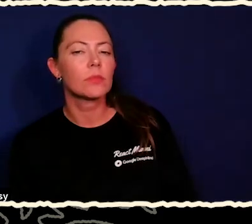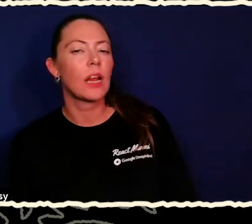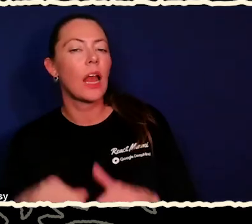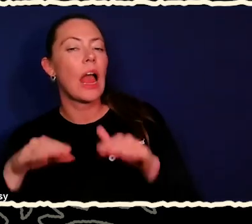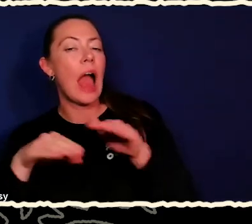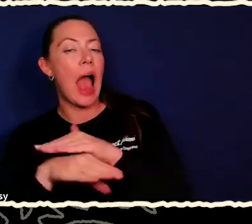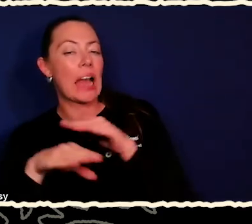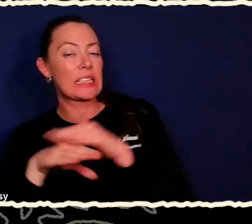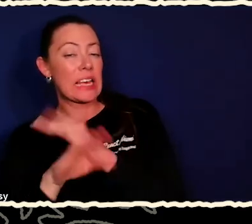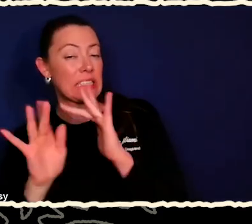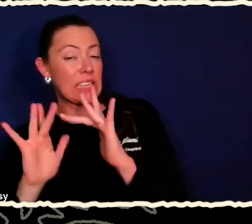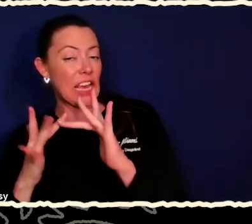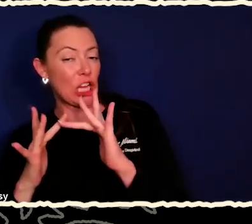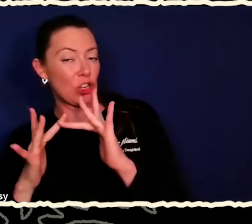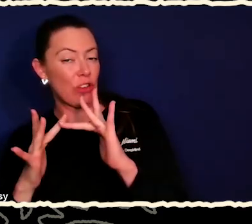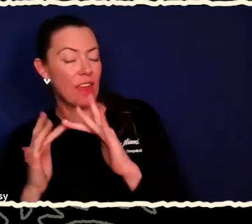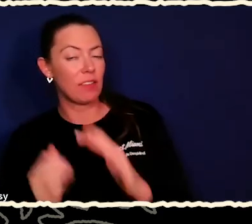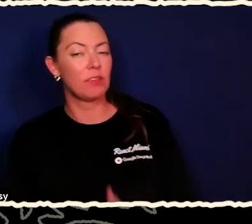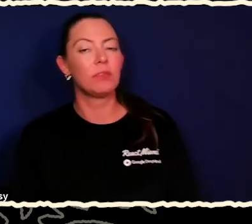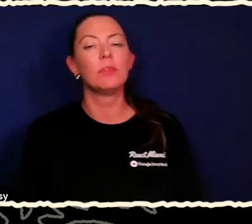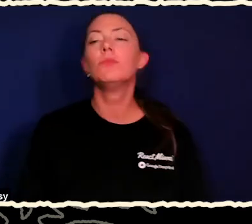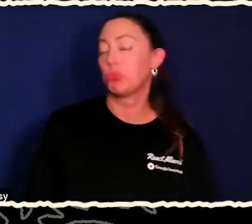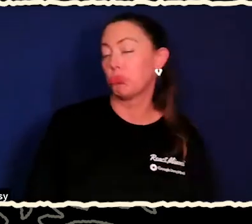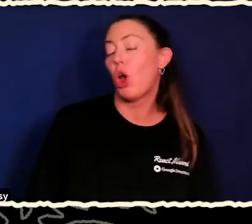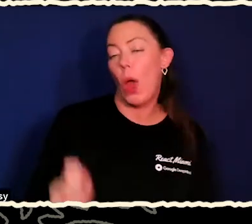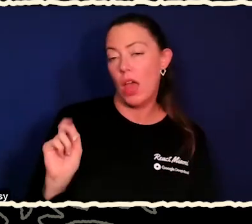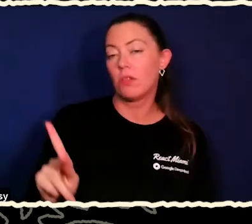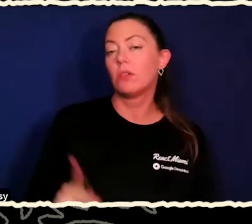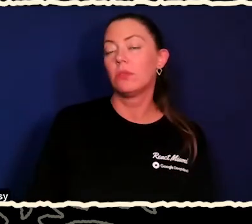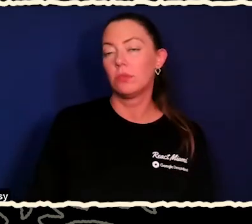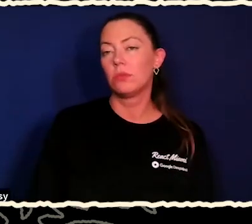Access the internet? Okay.